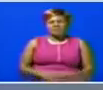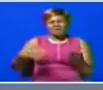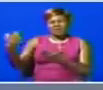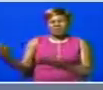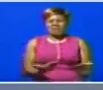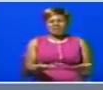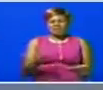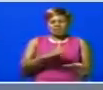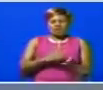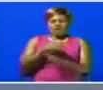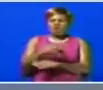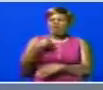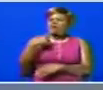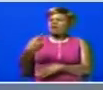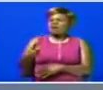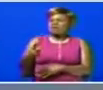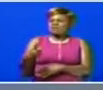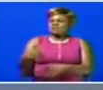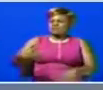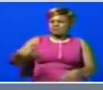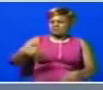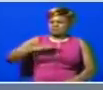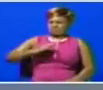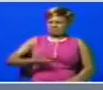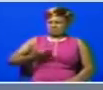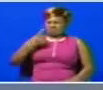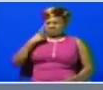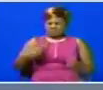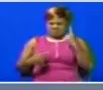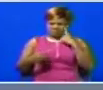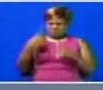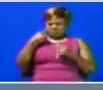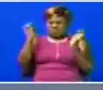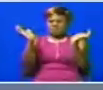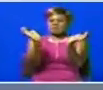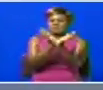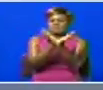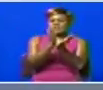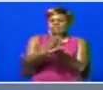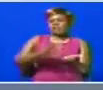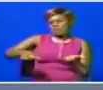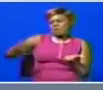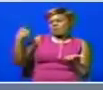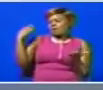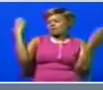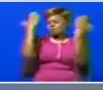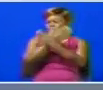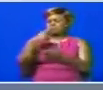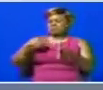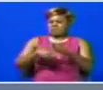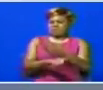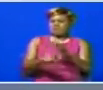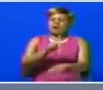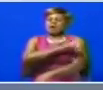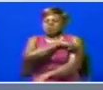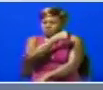Welcome back. More than 100 angry mourners from Clay City Ward of Kasarani Sub-County last night stormed the